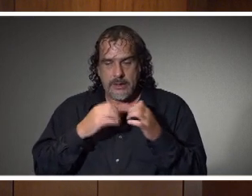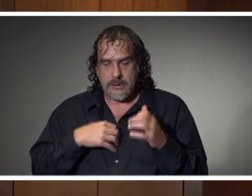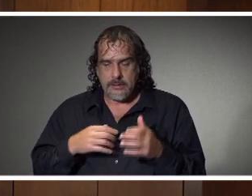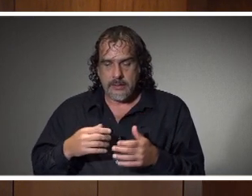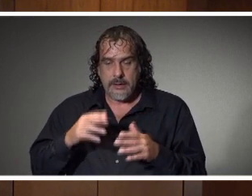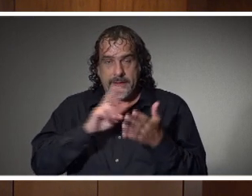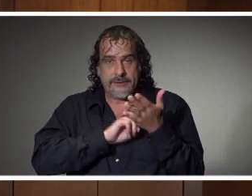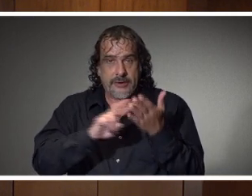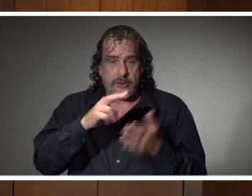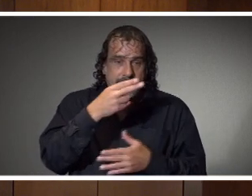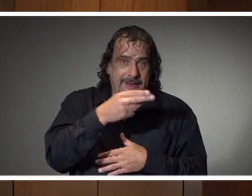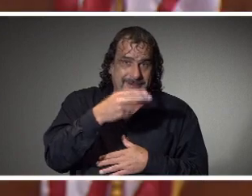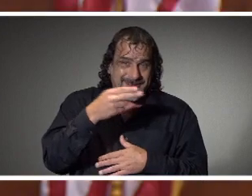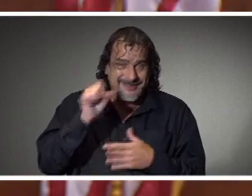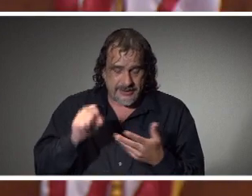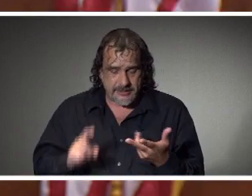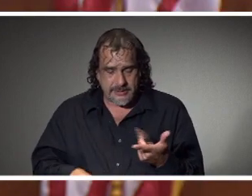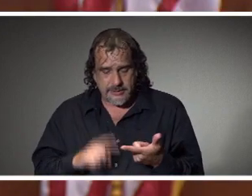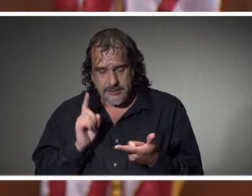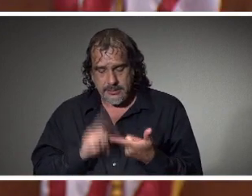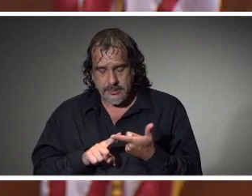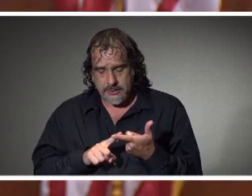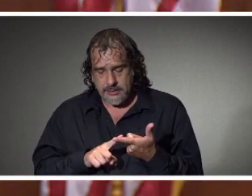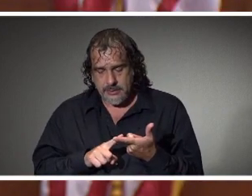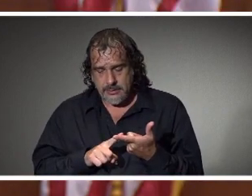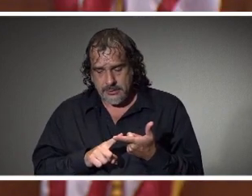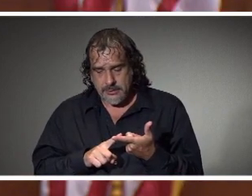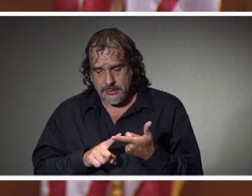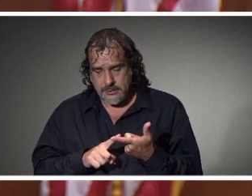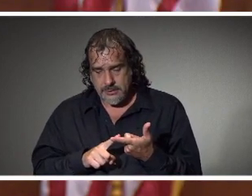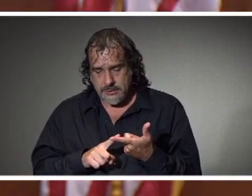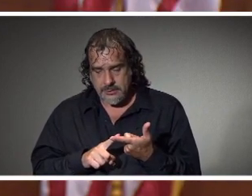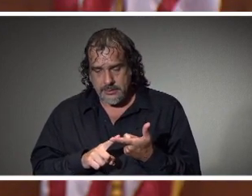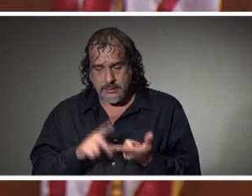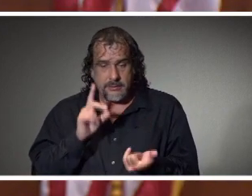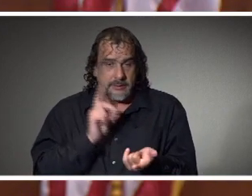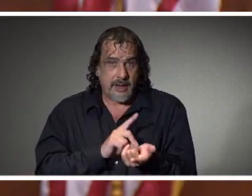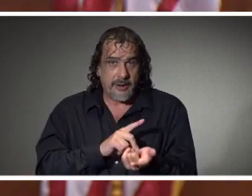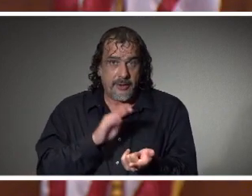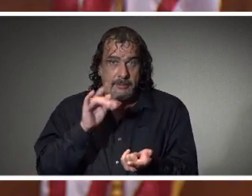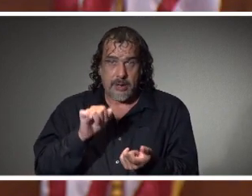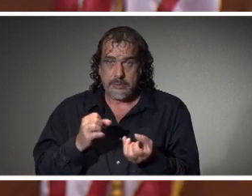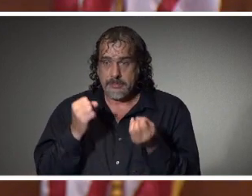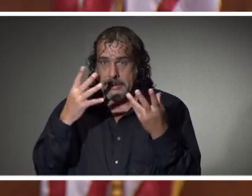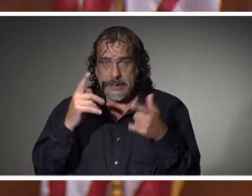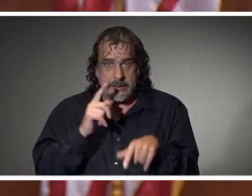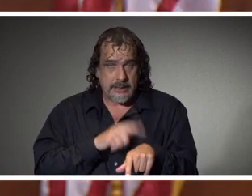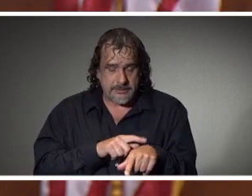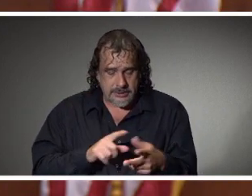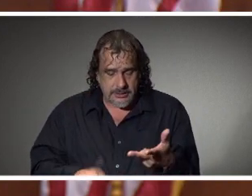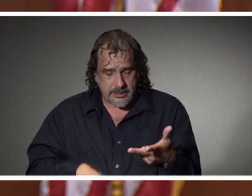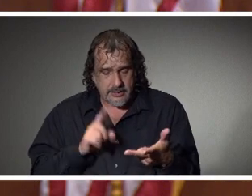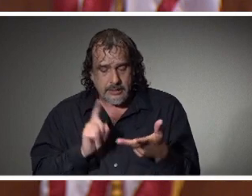HHS. I've spoken to, obviously, at length, Dr. Birx, and I've spoken